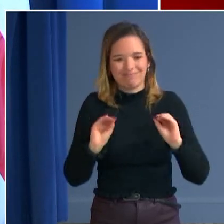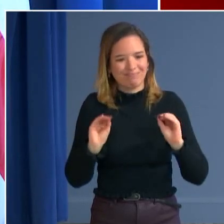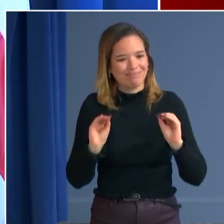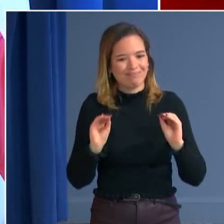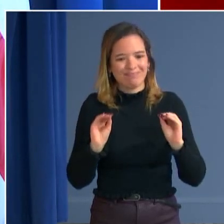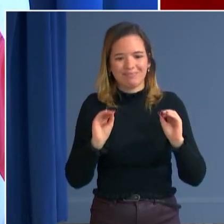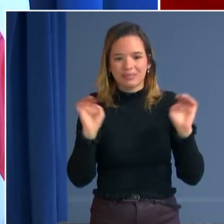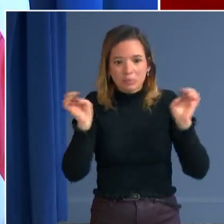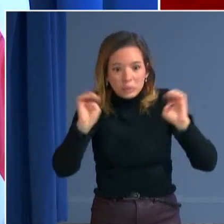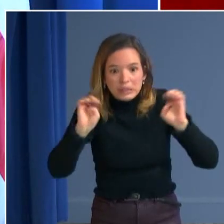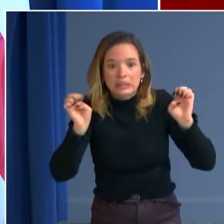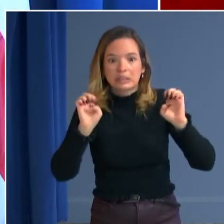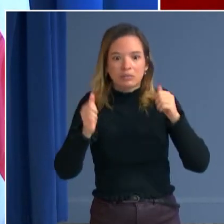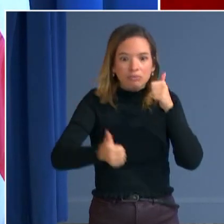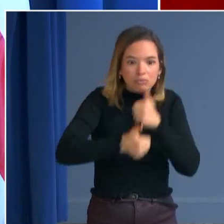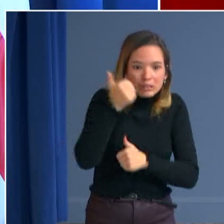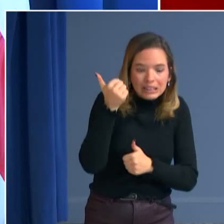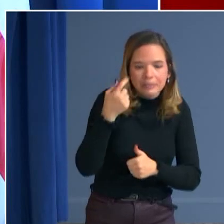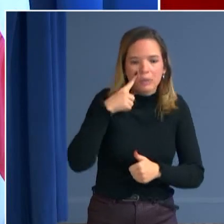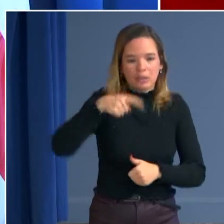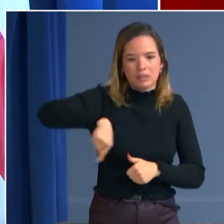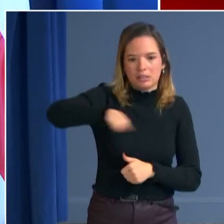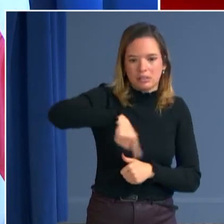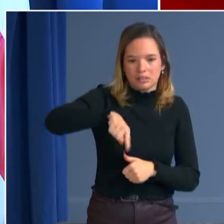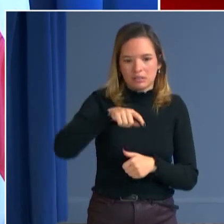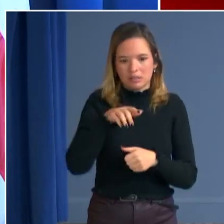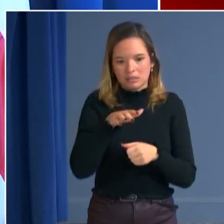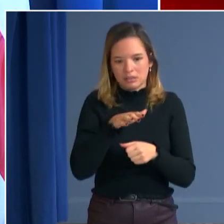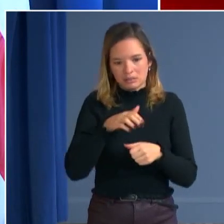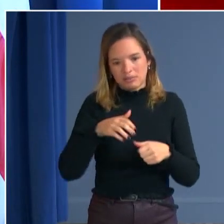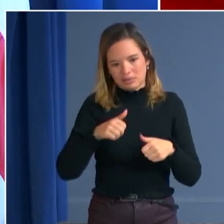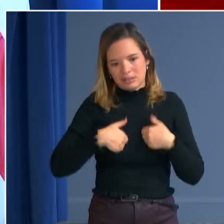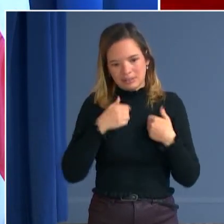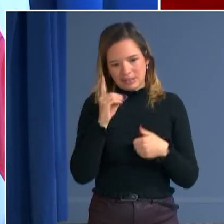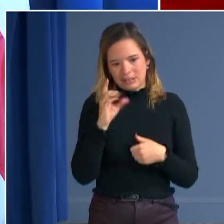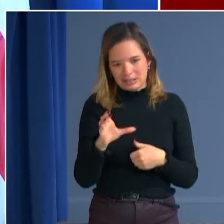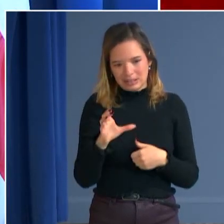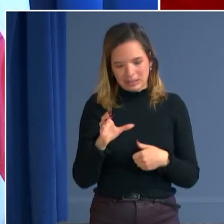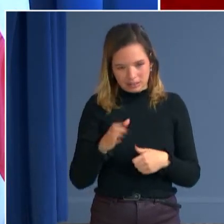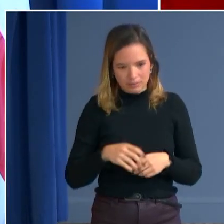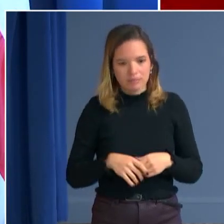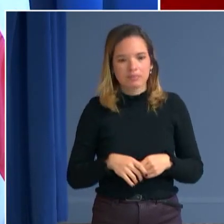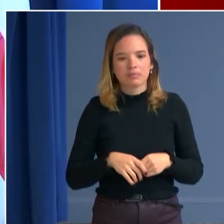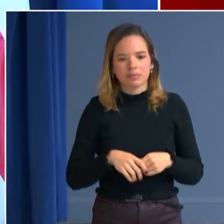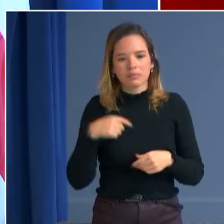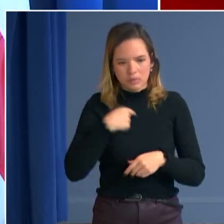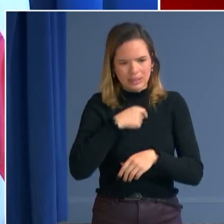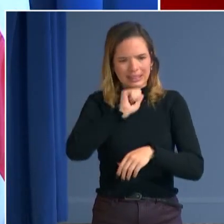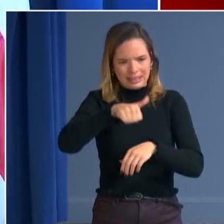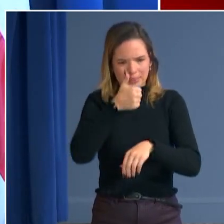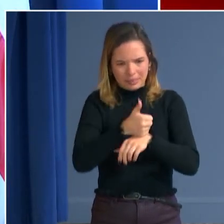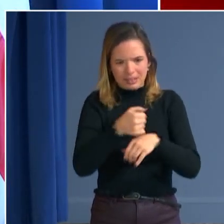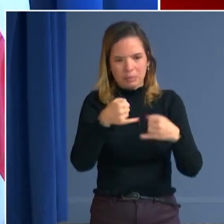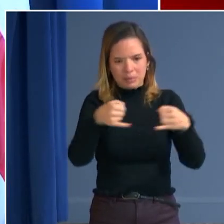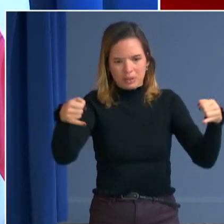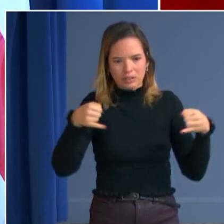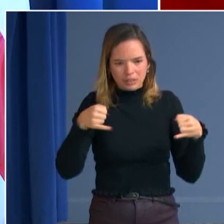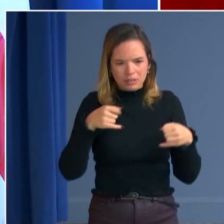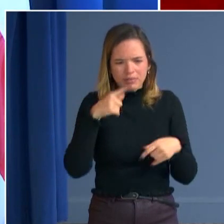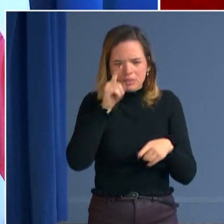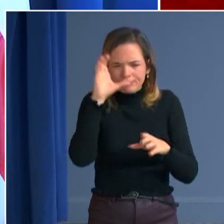you know, we're setting up a perimeter and actively searching for someone in the immediate area right now. And can you describe the